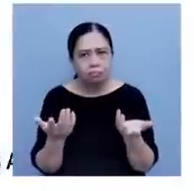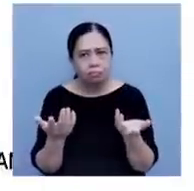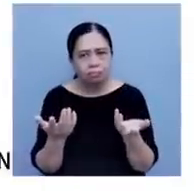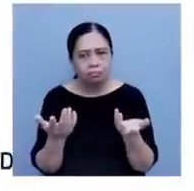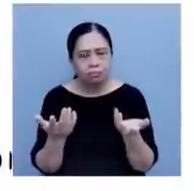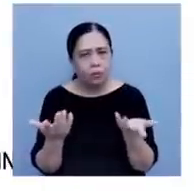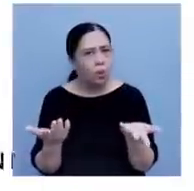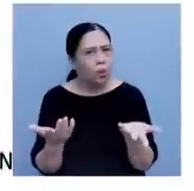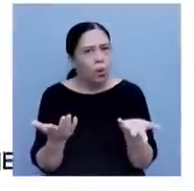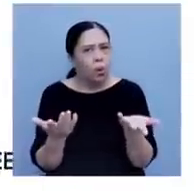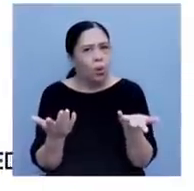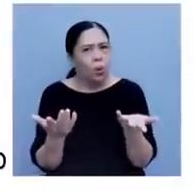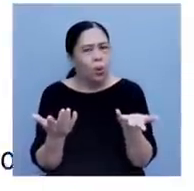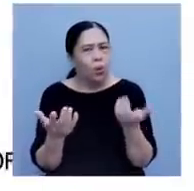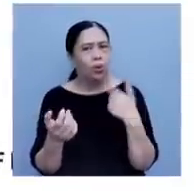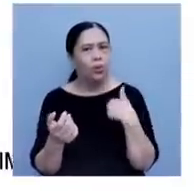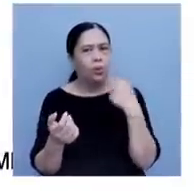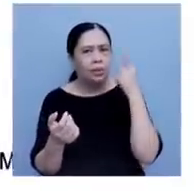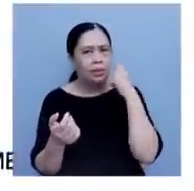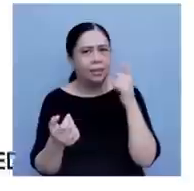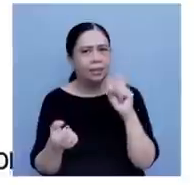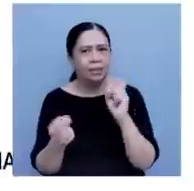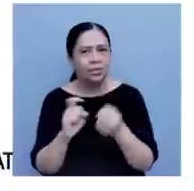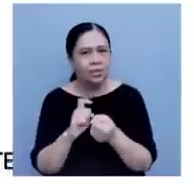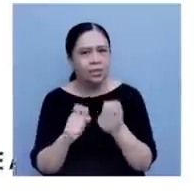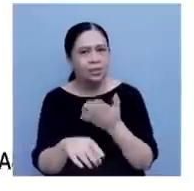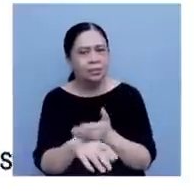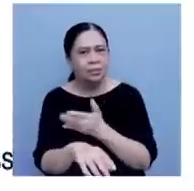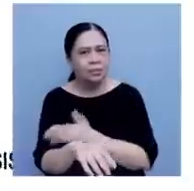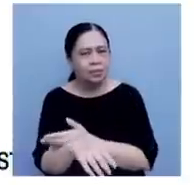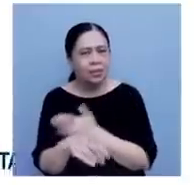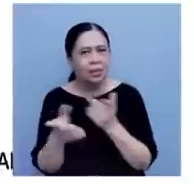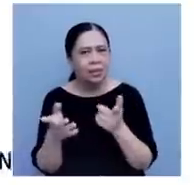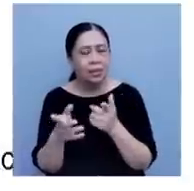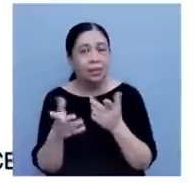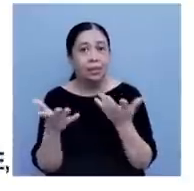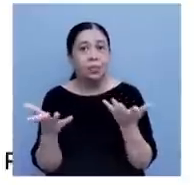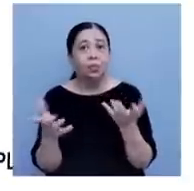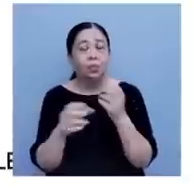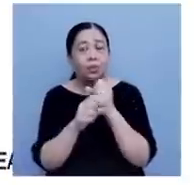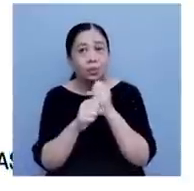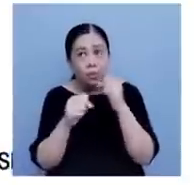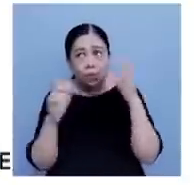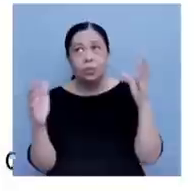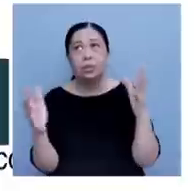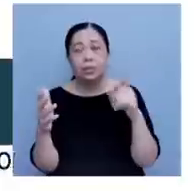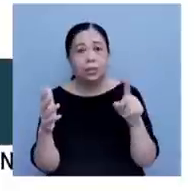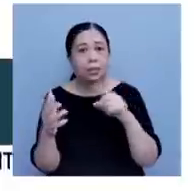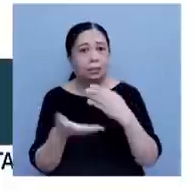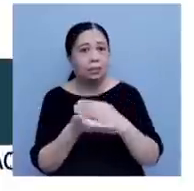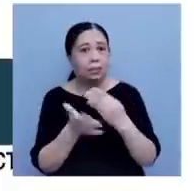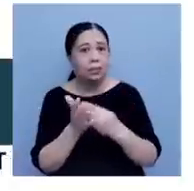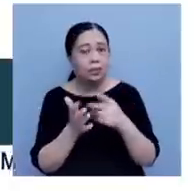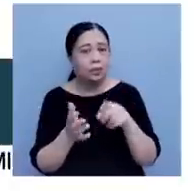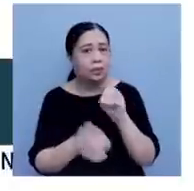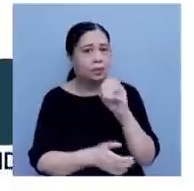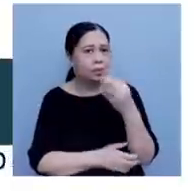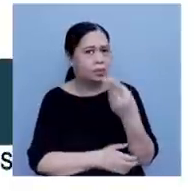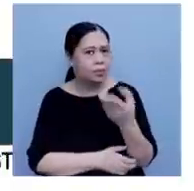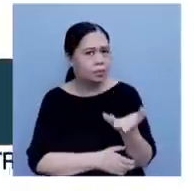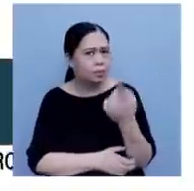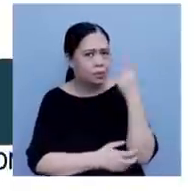What kind of change do you think is possible in the realm of possibilities regarding the budget of the health department,